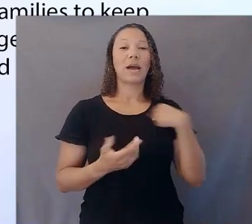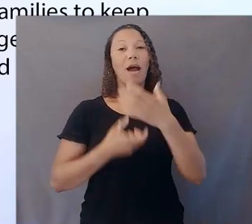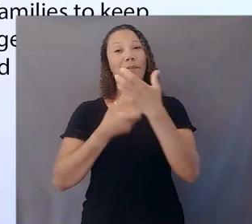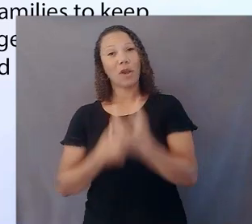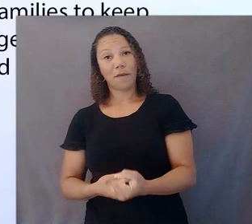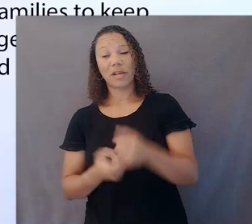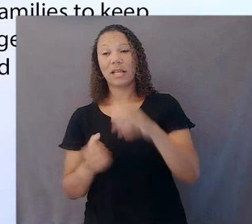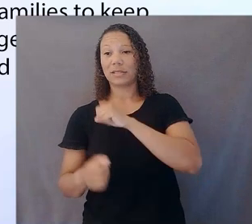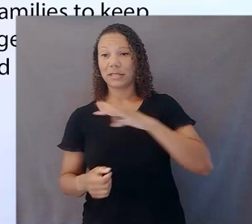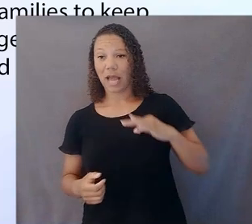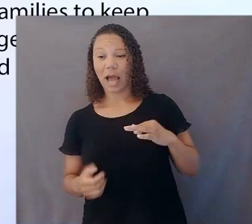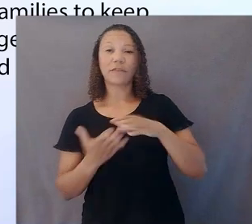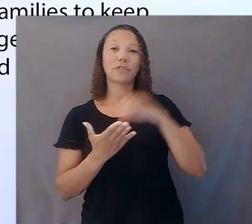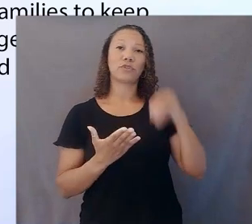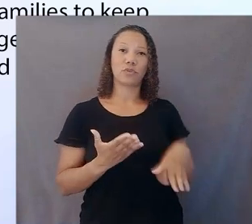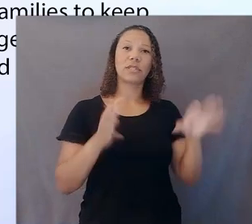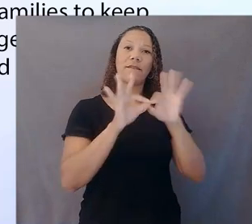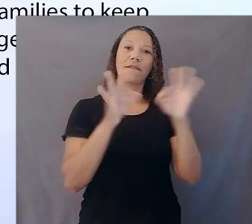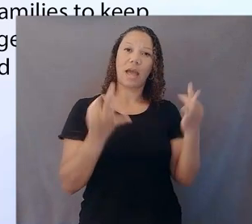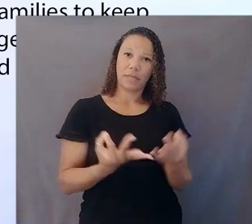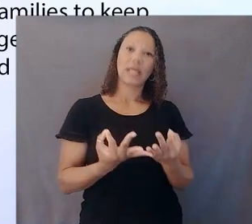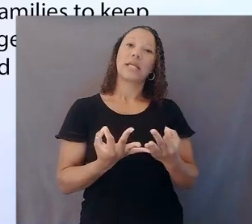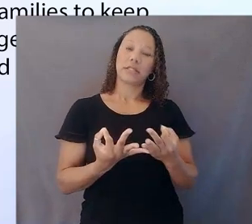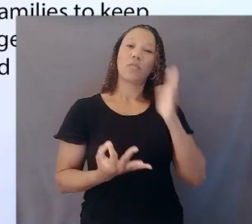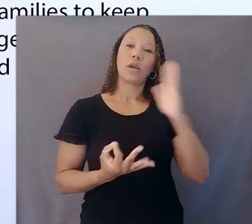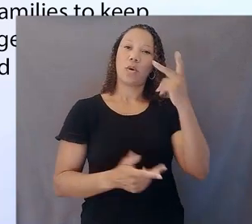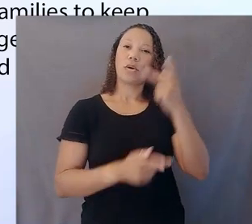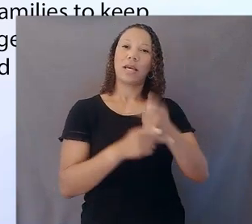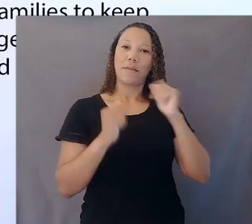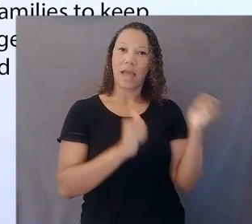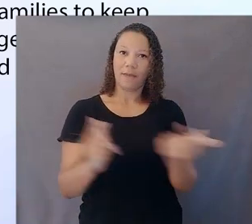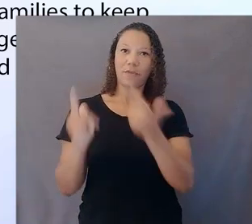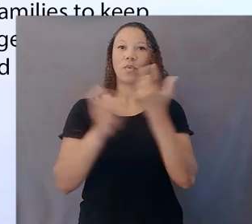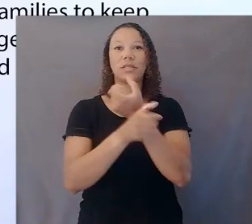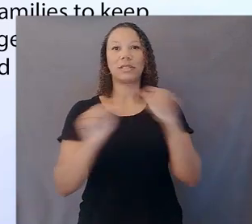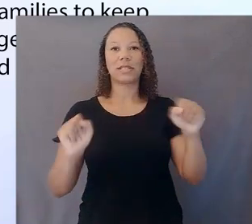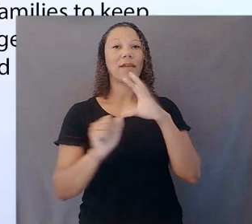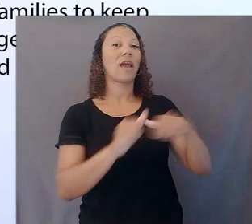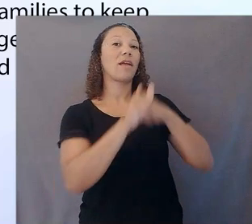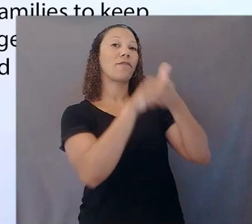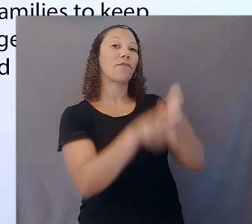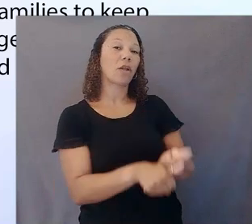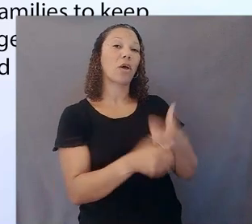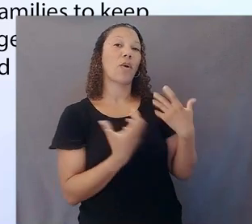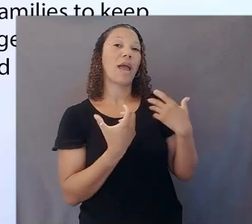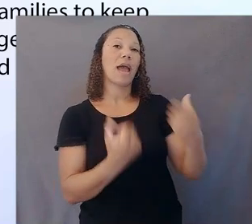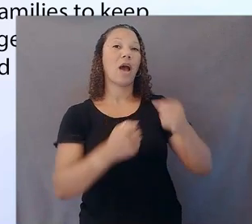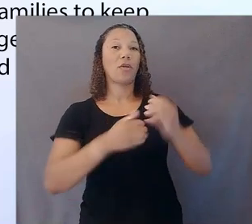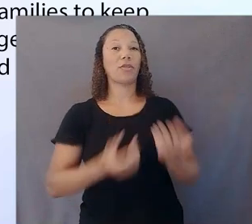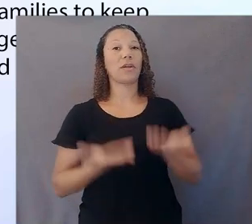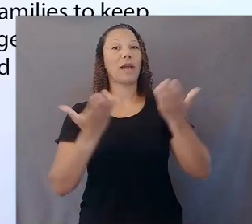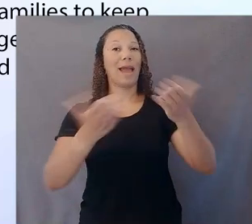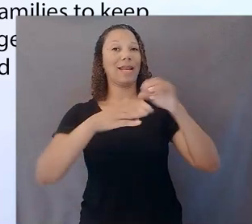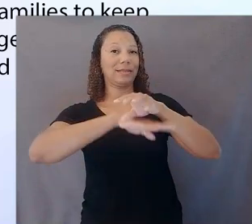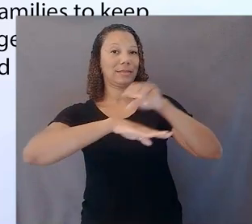and our families to keep everyone safe and to heed the health and safety guidelines. Together, we continue